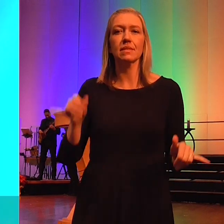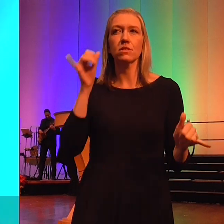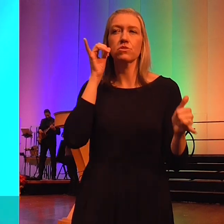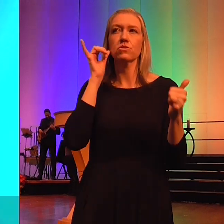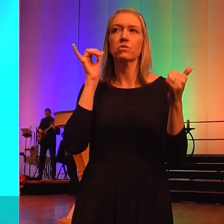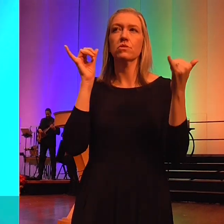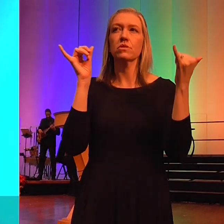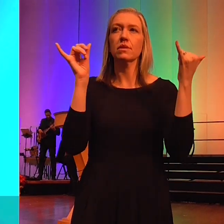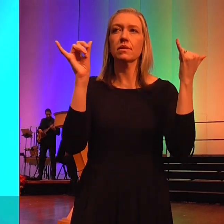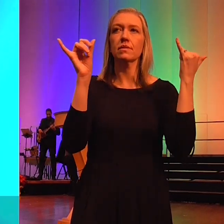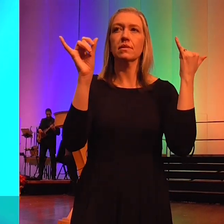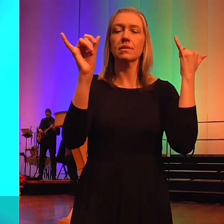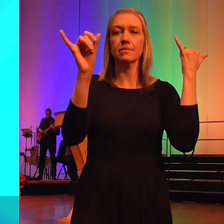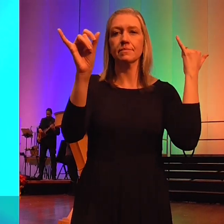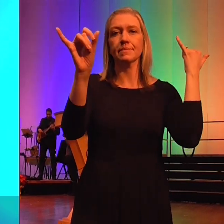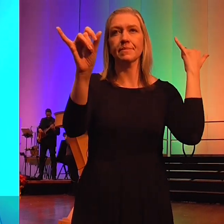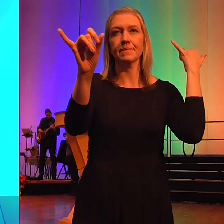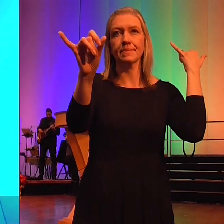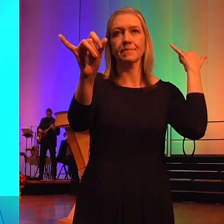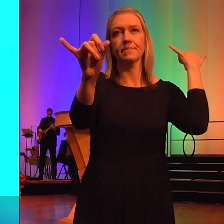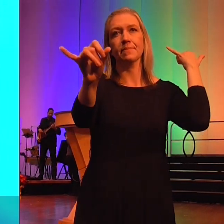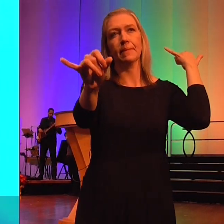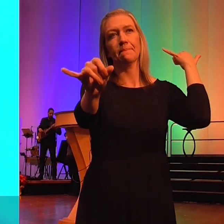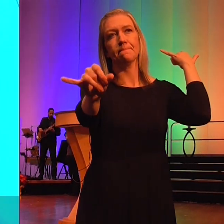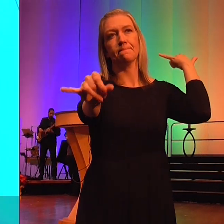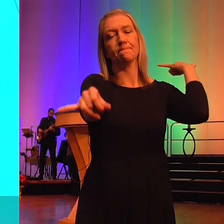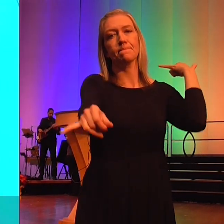peace eternally.